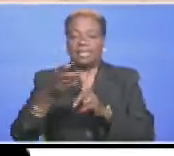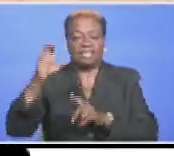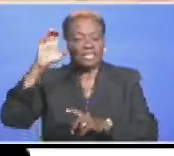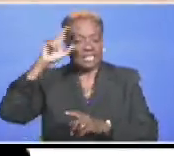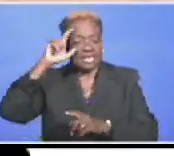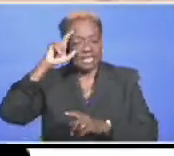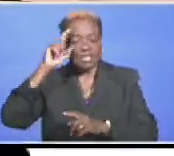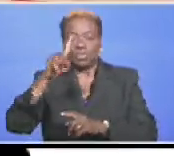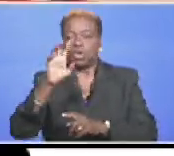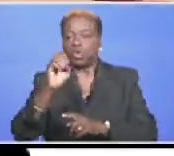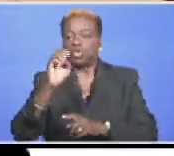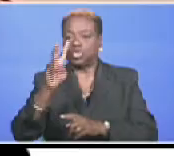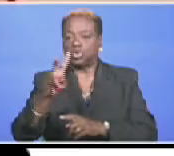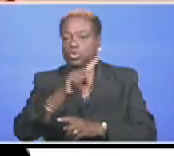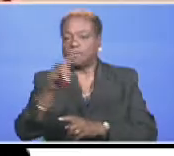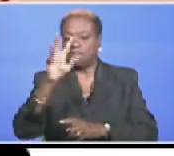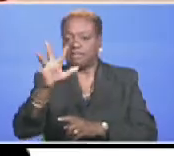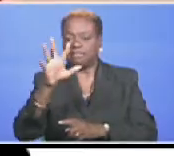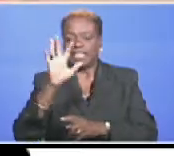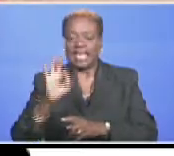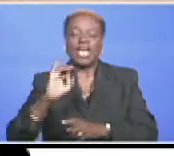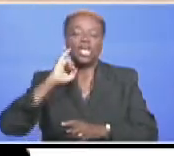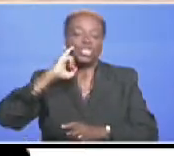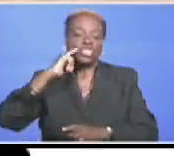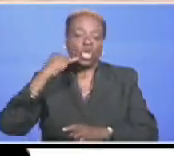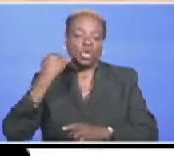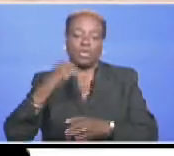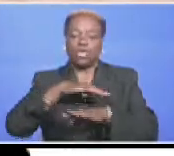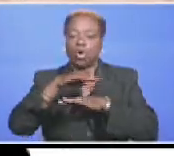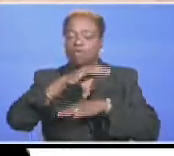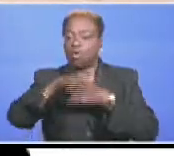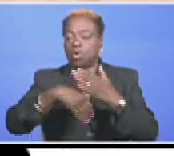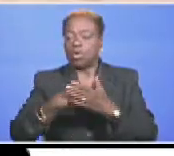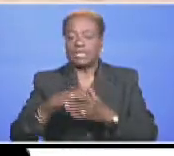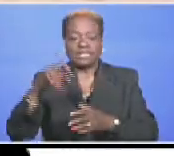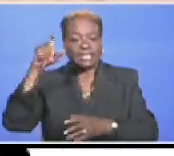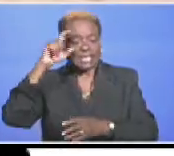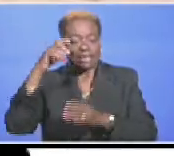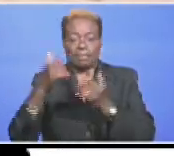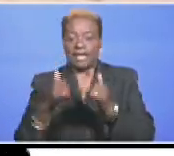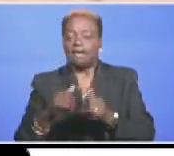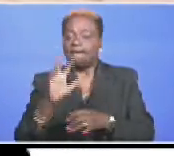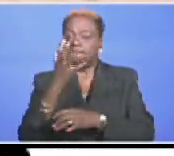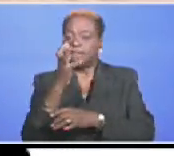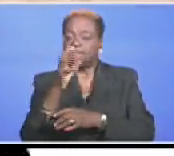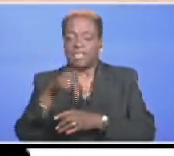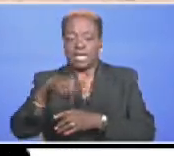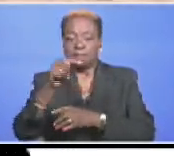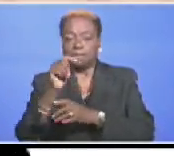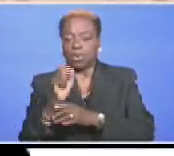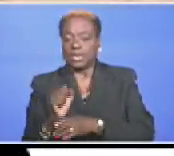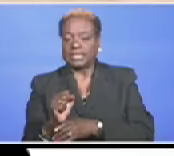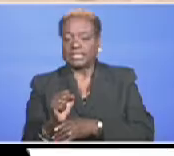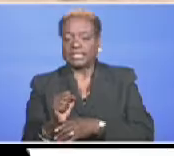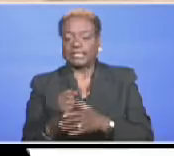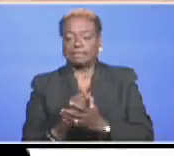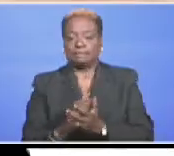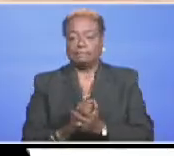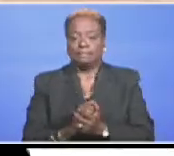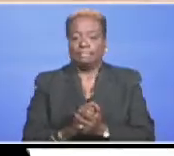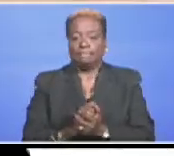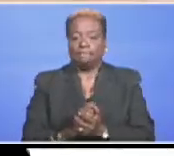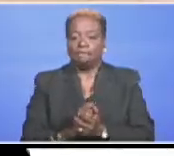Sun 102-59. Jonquel, the only Sun player in double figures with 15 points after failing to win on